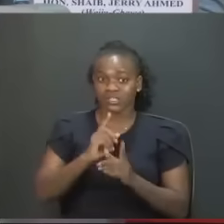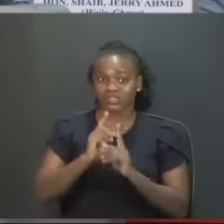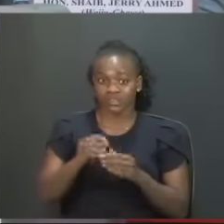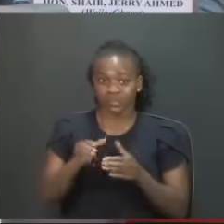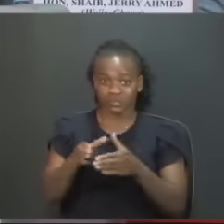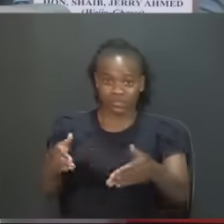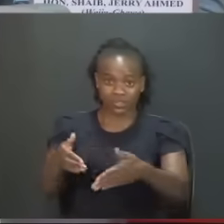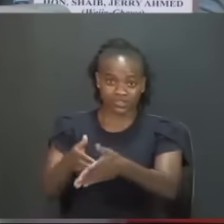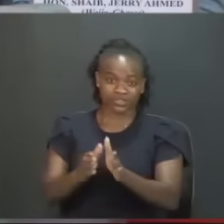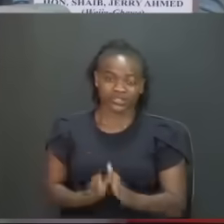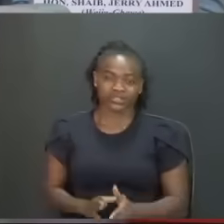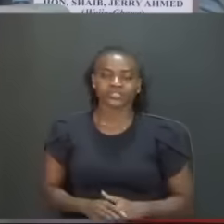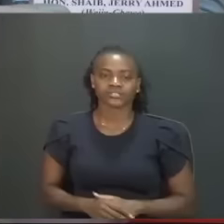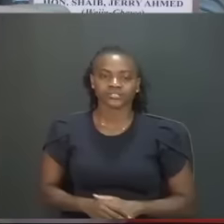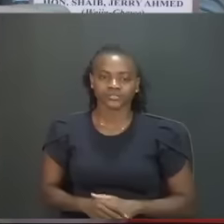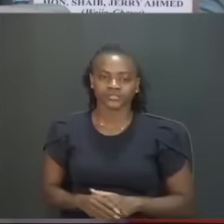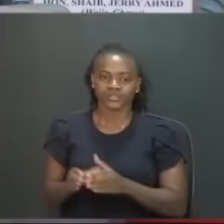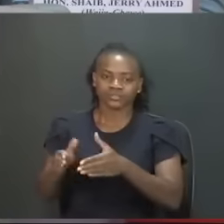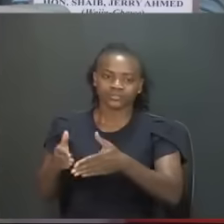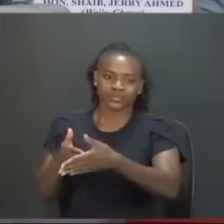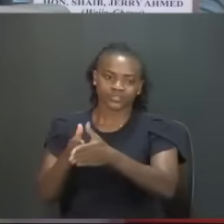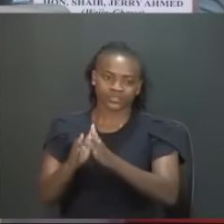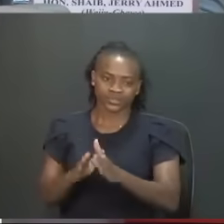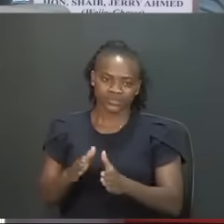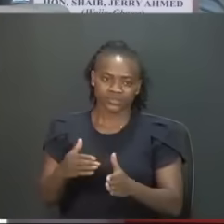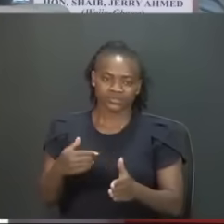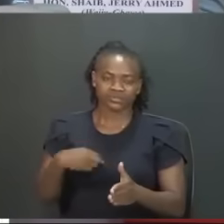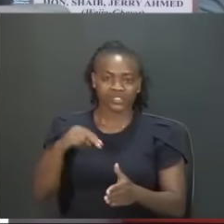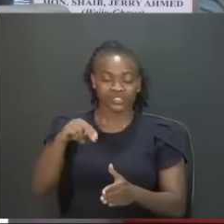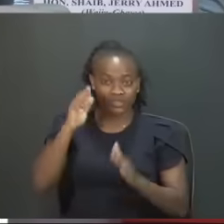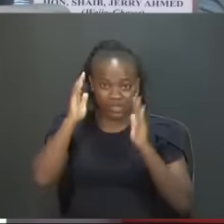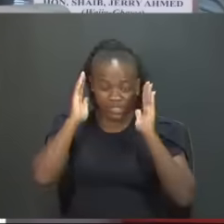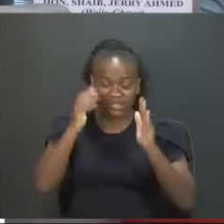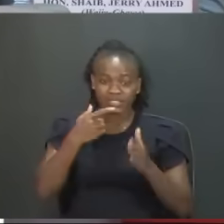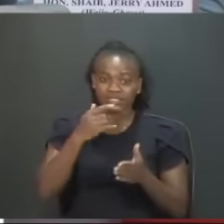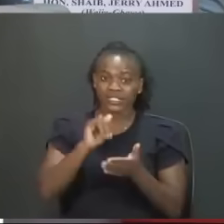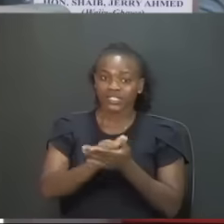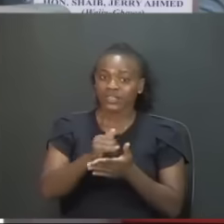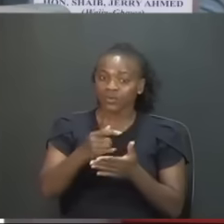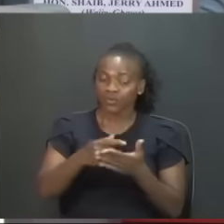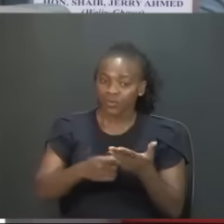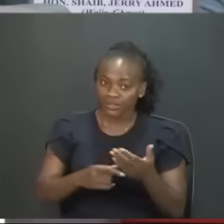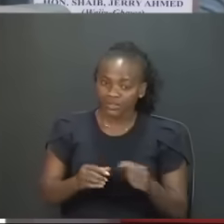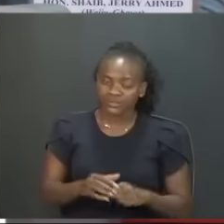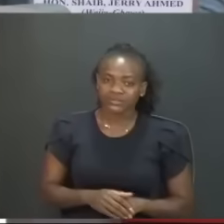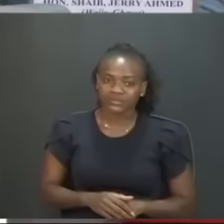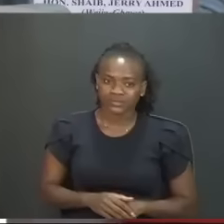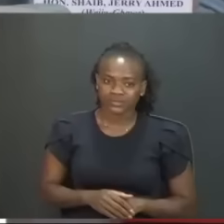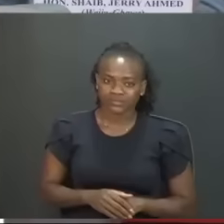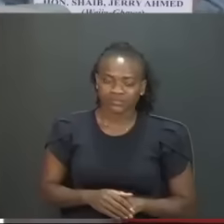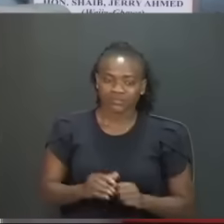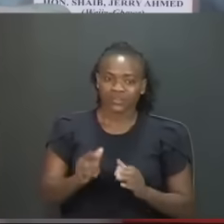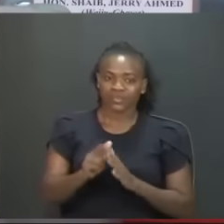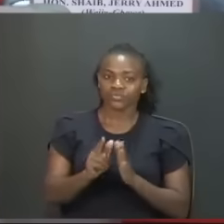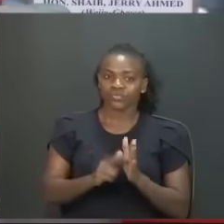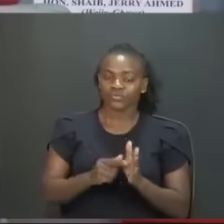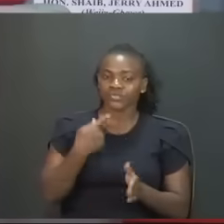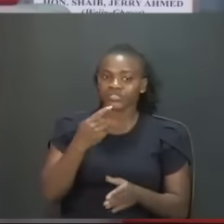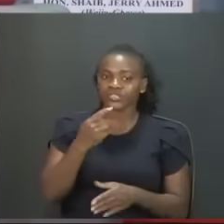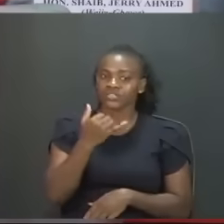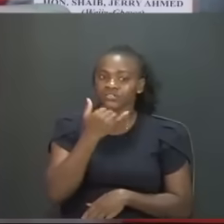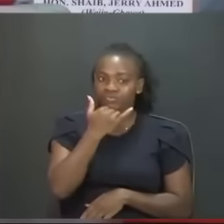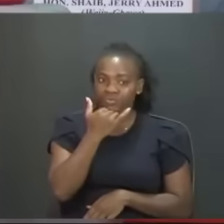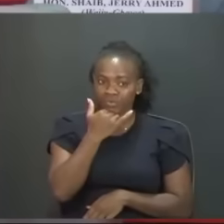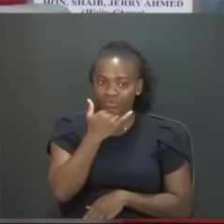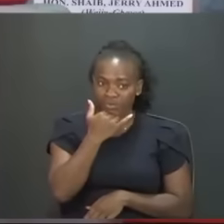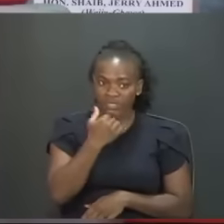leader, I need your attention, who says that the order that I stated was wrong. Mr. Speaker, when it